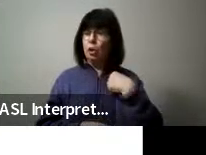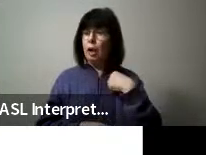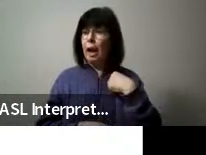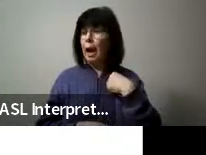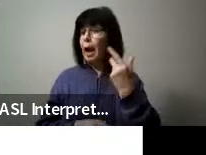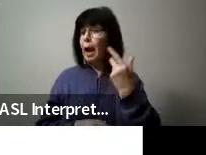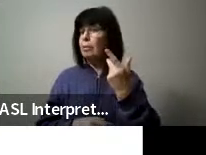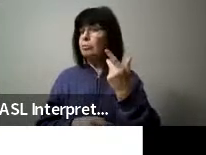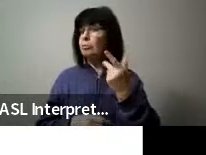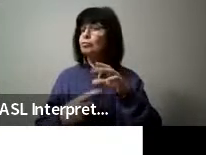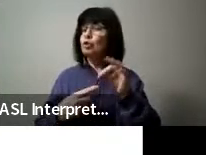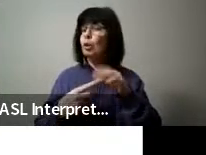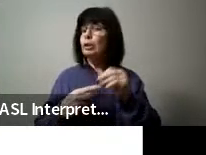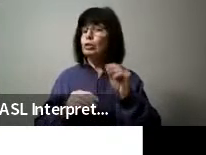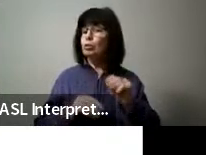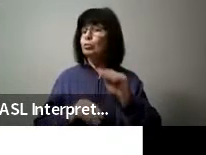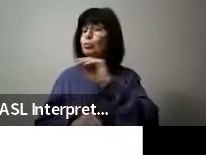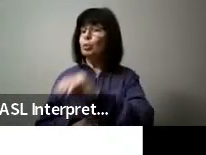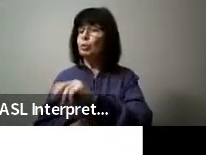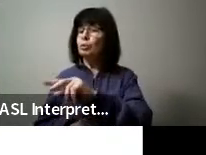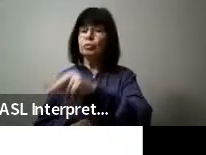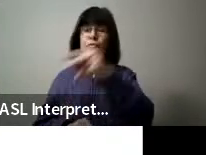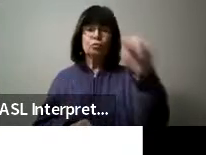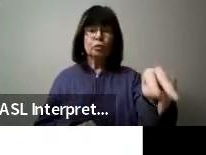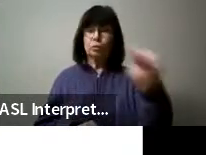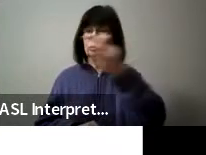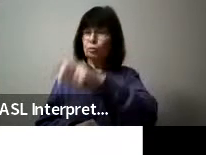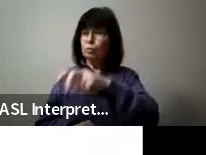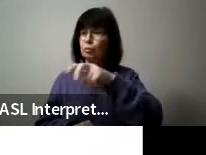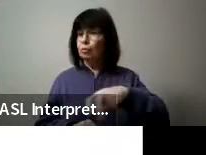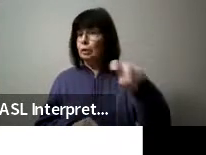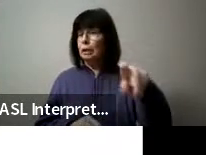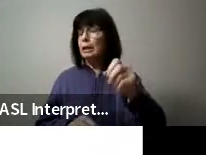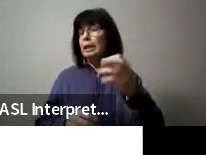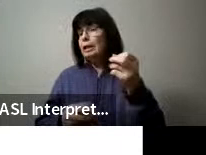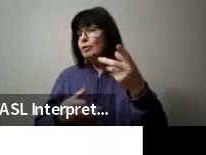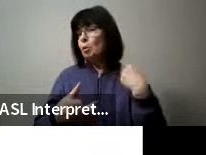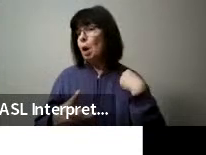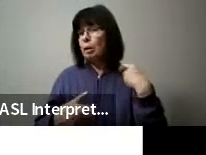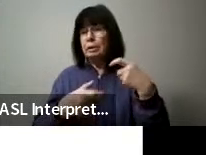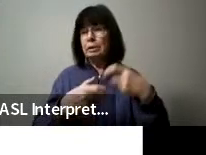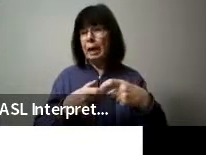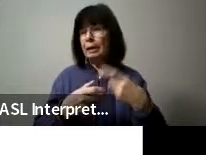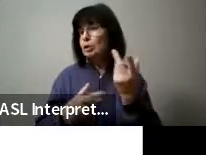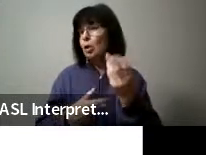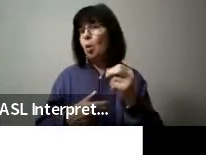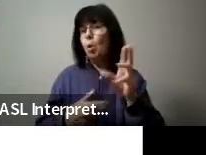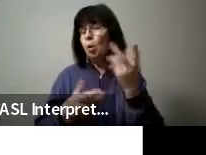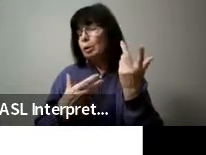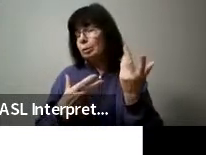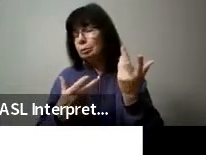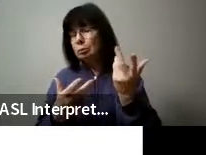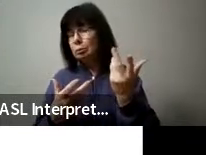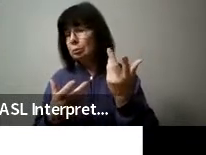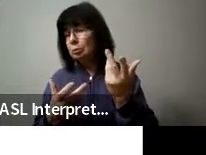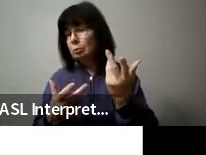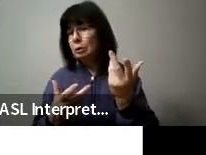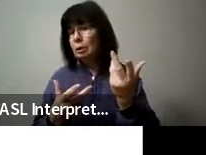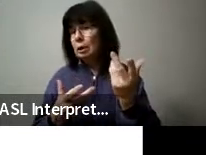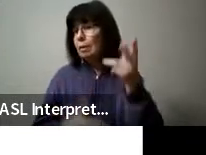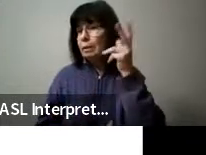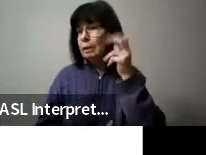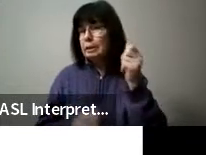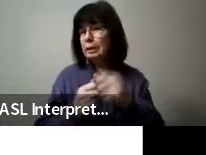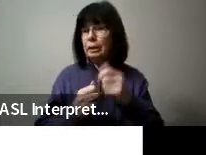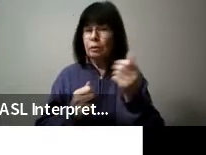move rooms, especially for those who want to participate in Spanish or who are listening along